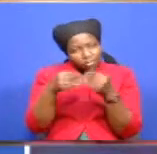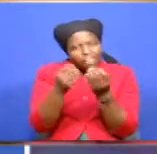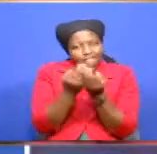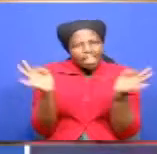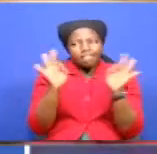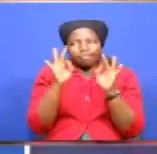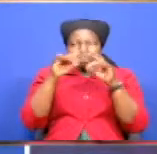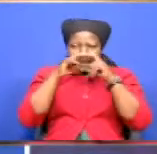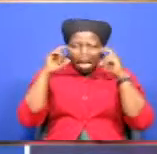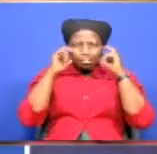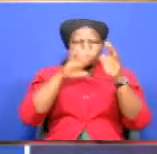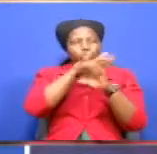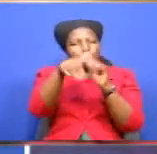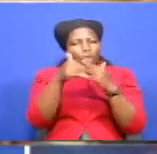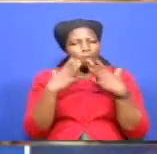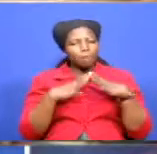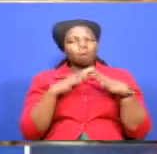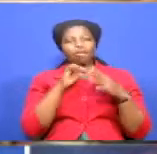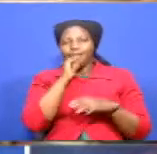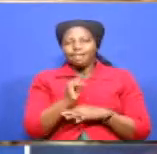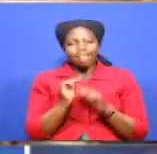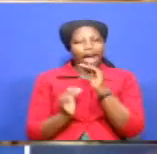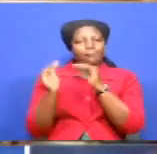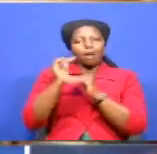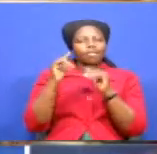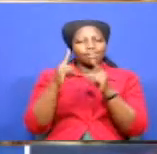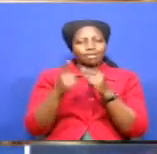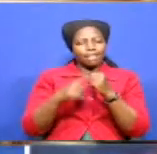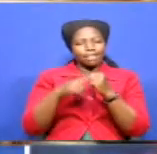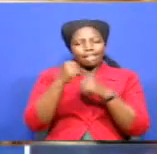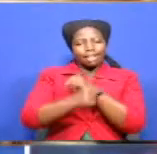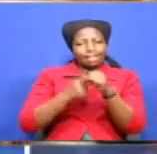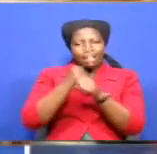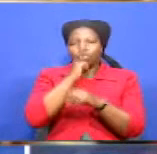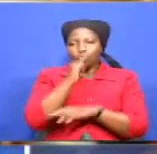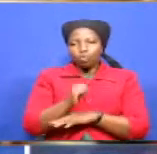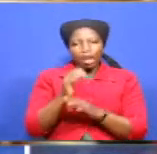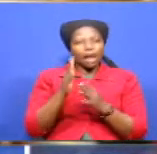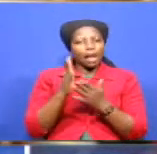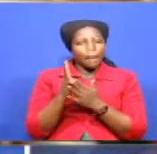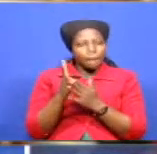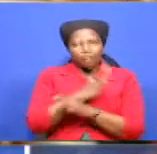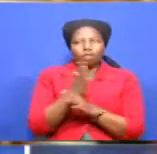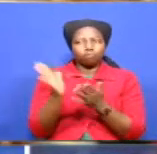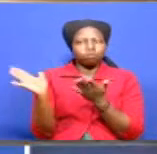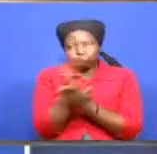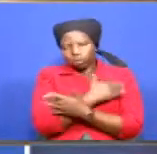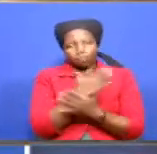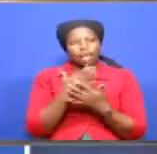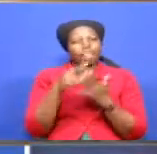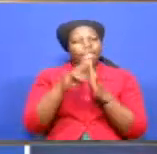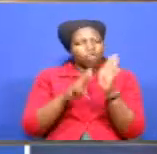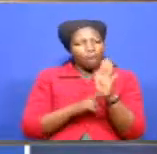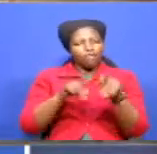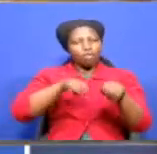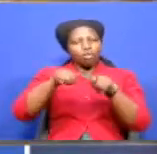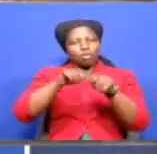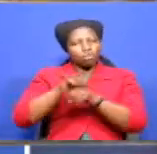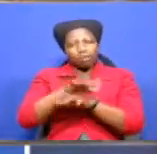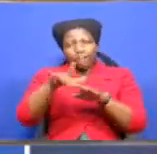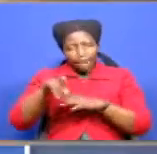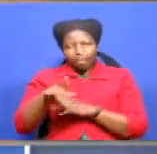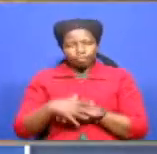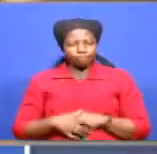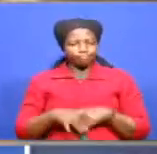all citizens aged above 6 years old before lifting coronavirus containment measures. The wearing of the masks